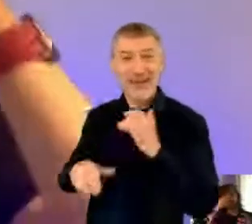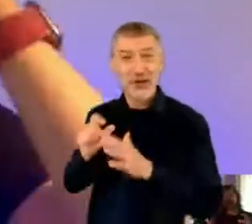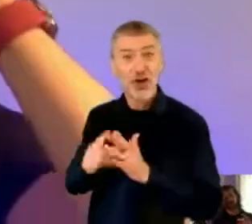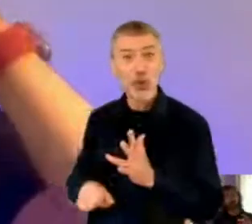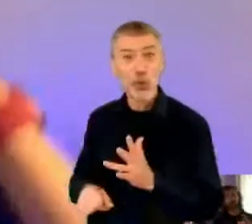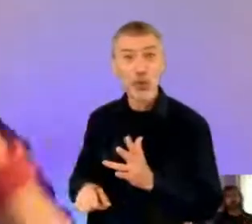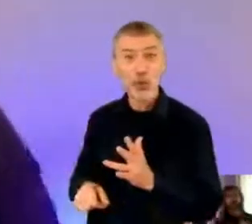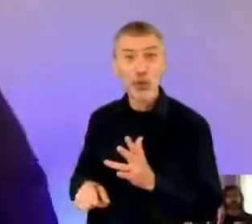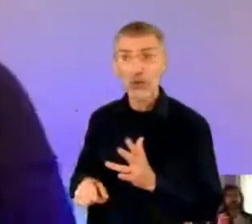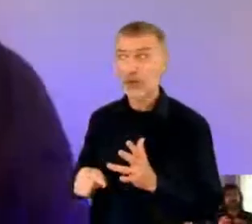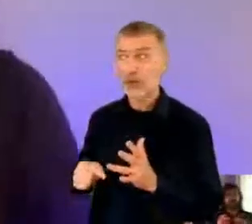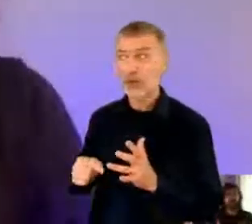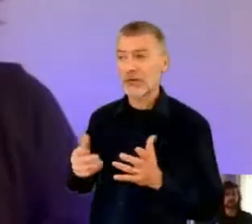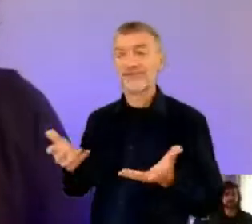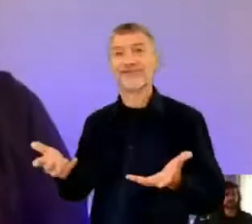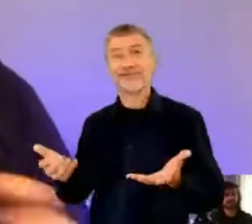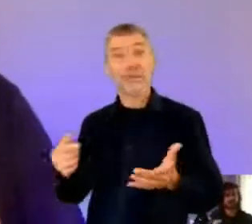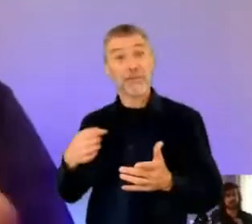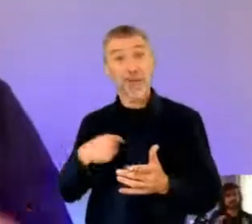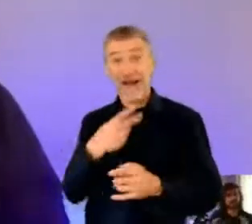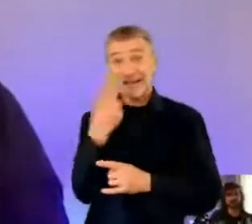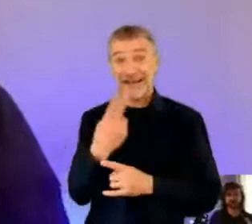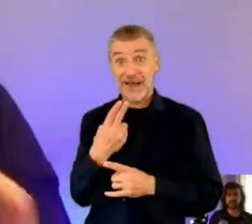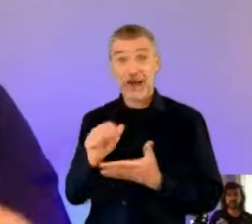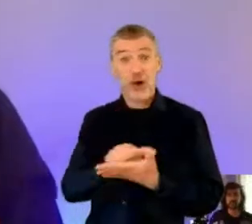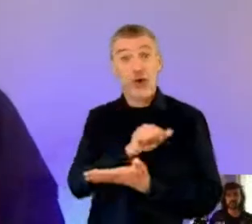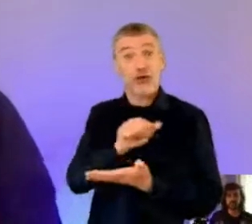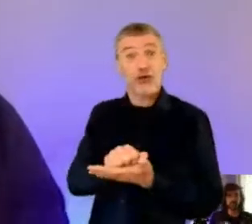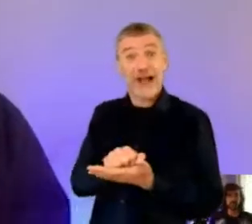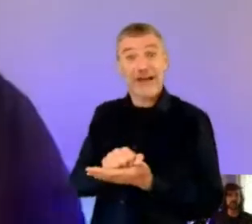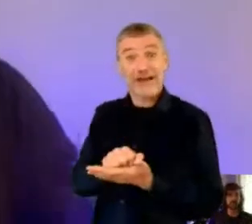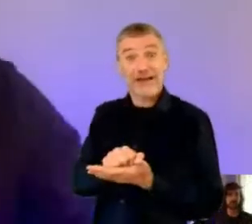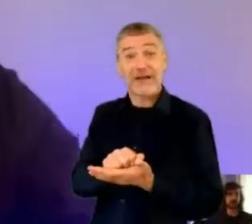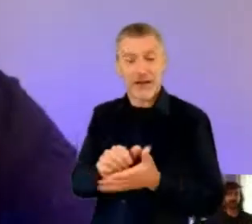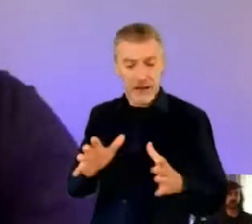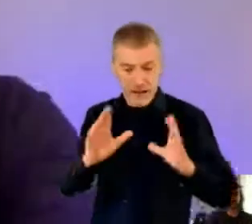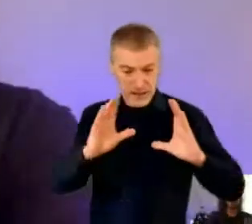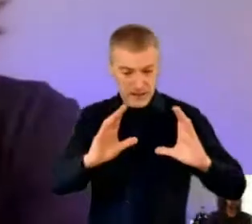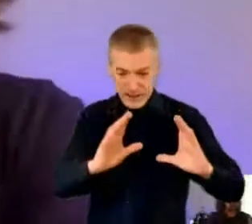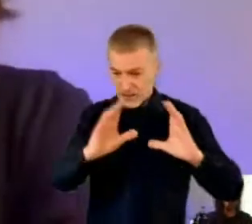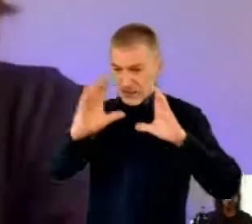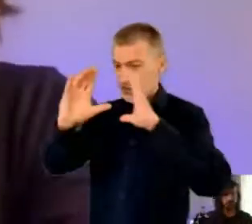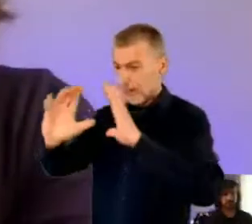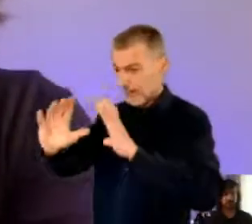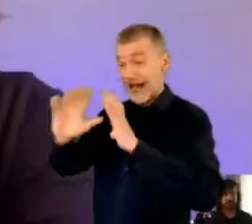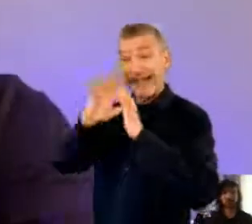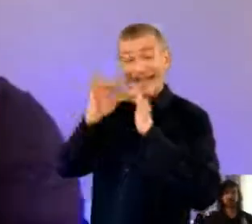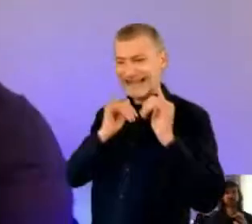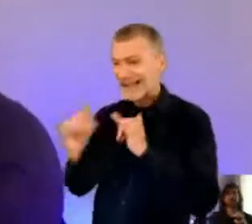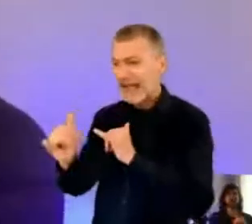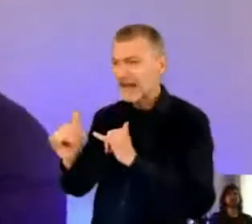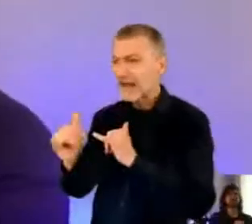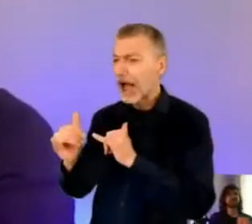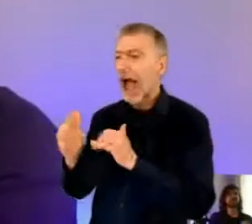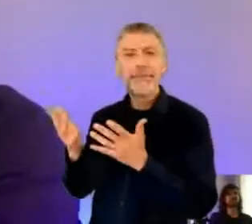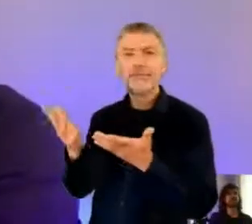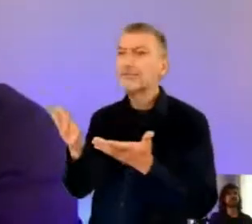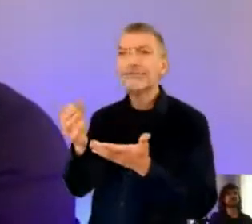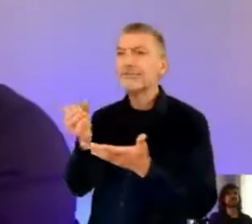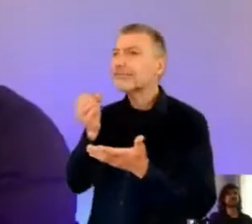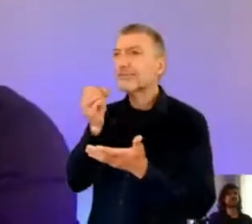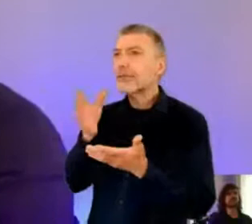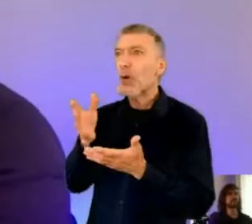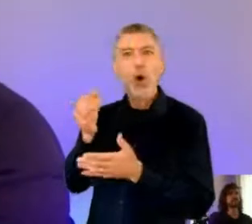job. If we designed them correctly, now when I get to test them, those things, you know, we tried for them not to happen. It's really cool when they do. So some